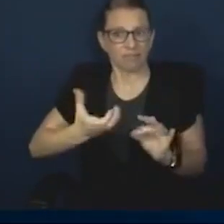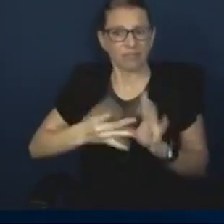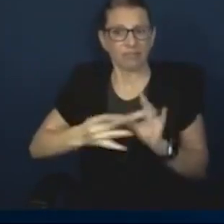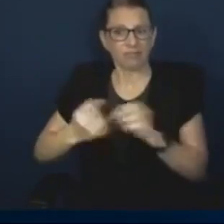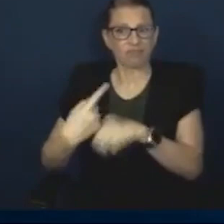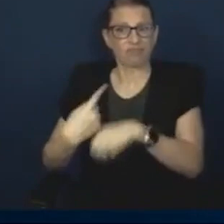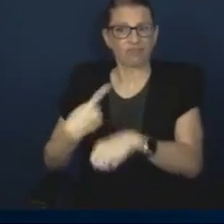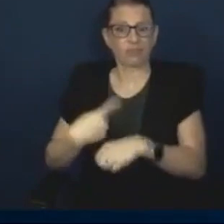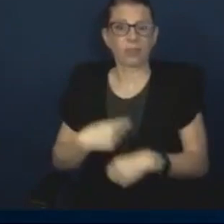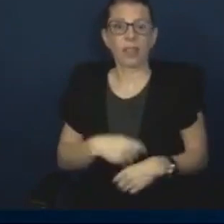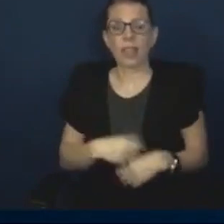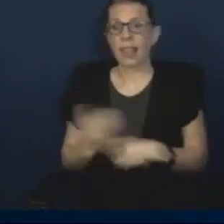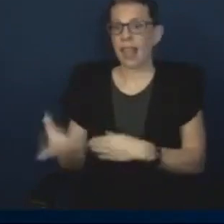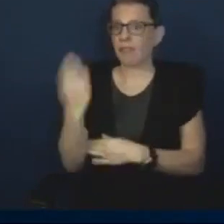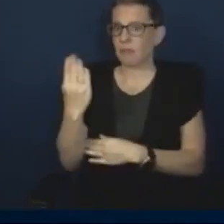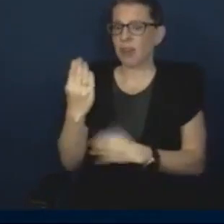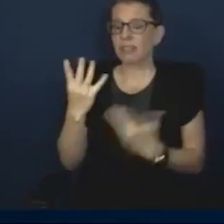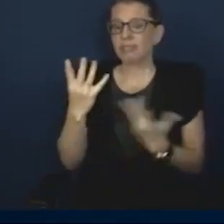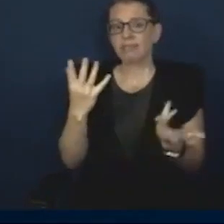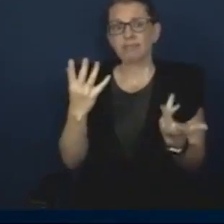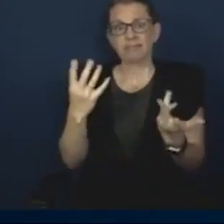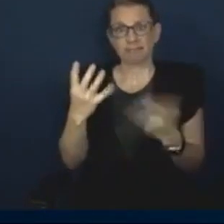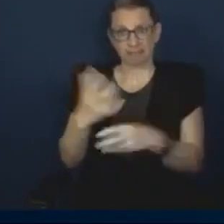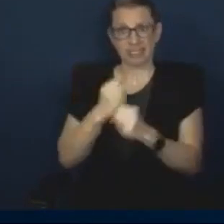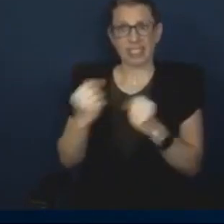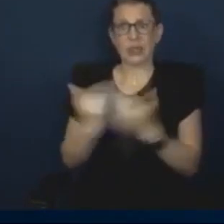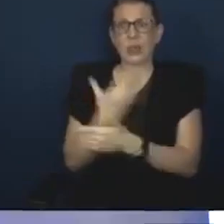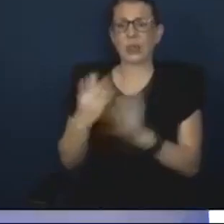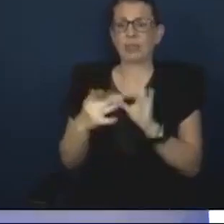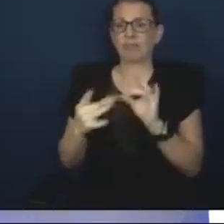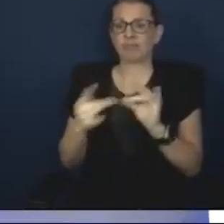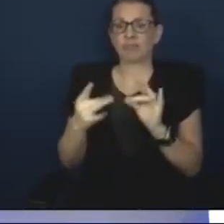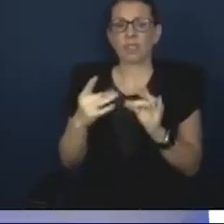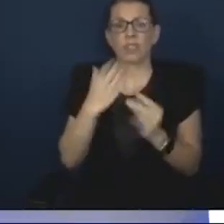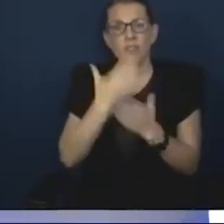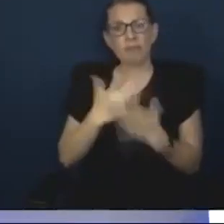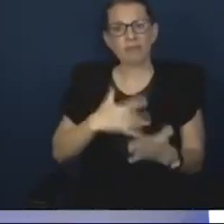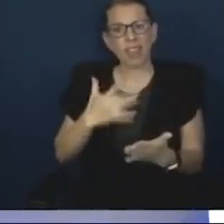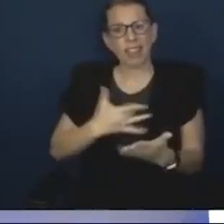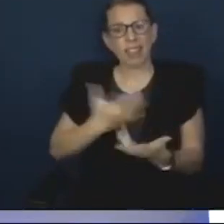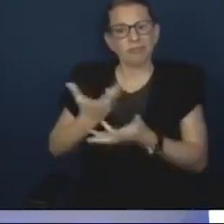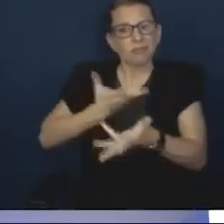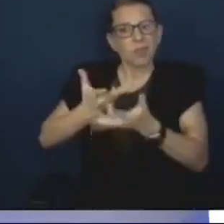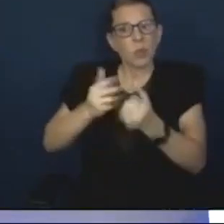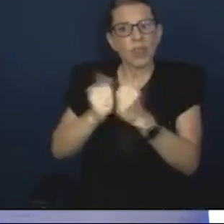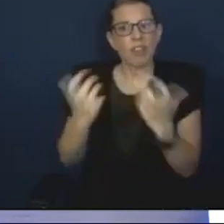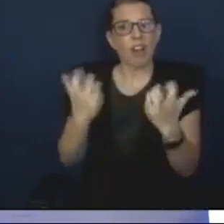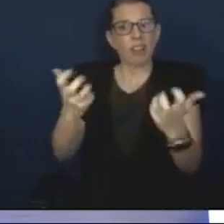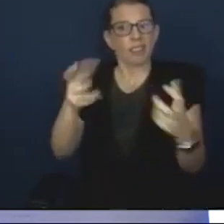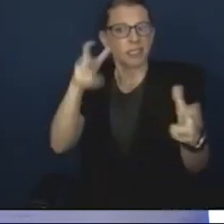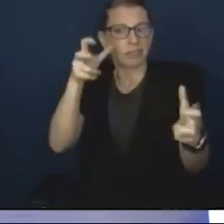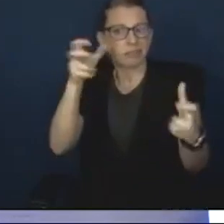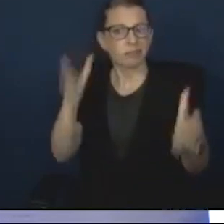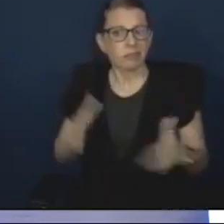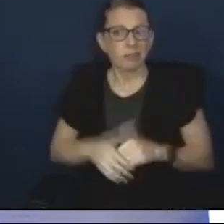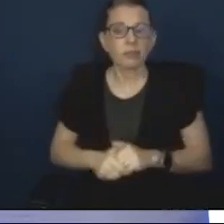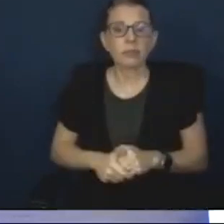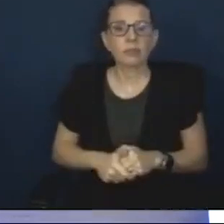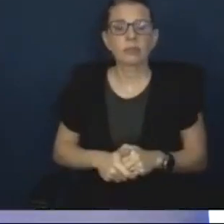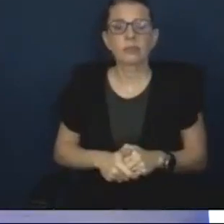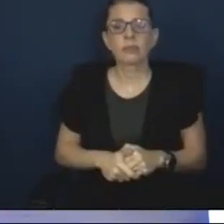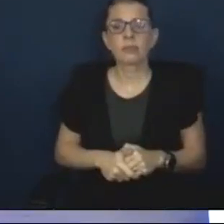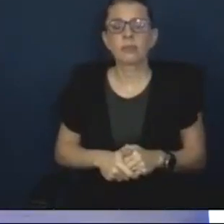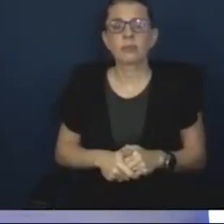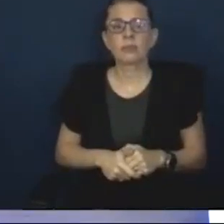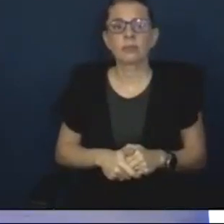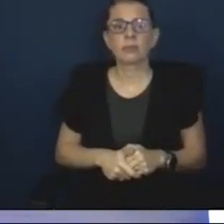is a good feeling. You get that interaction with your audience. We answer questions every day, right from our audience, and I think